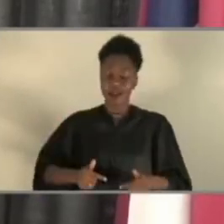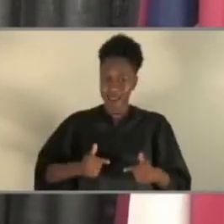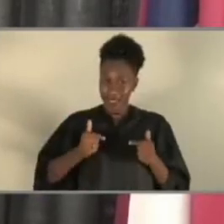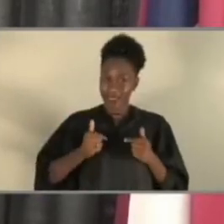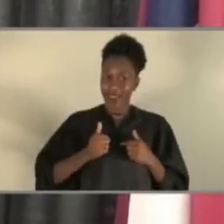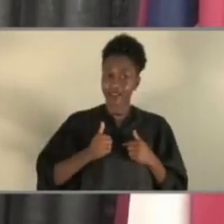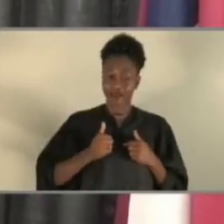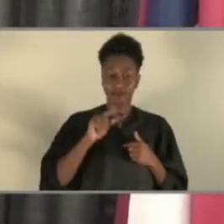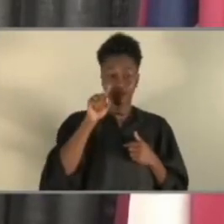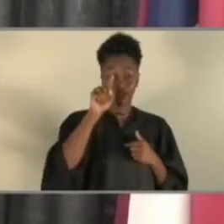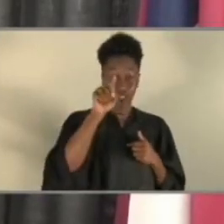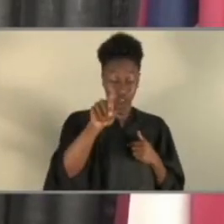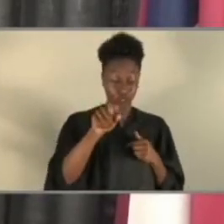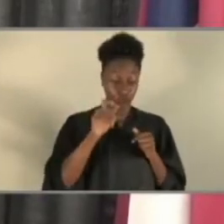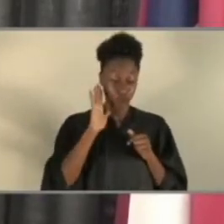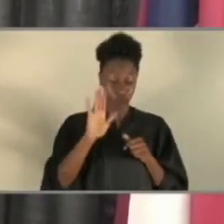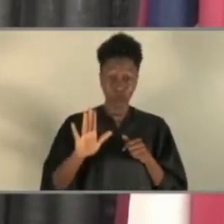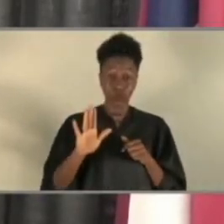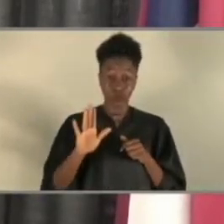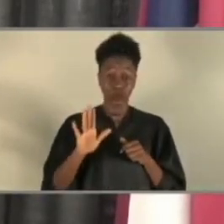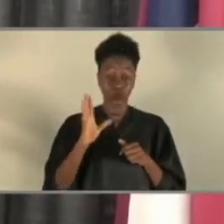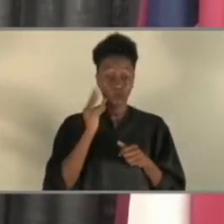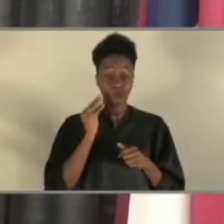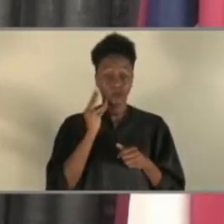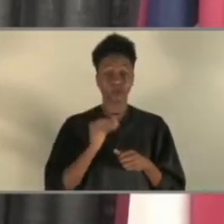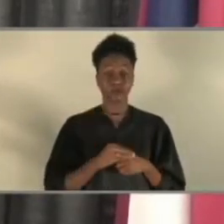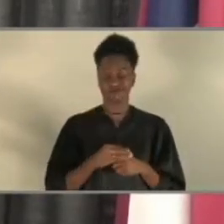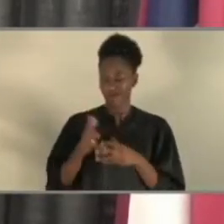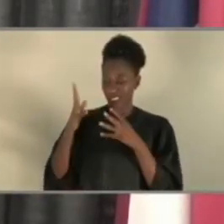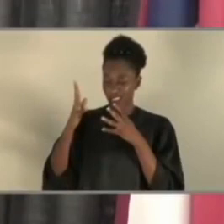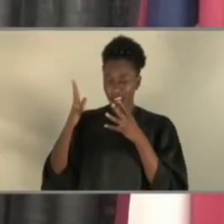live. Leave a legacy.